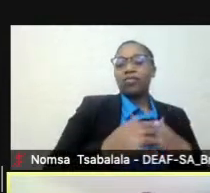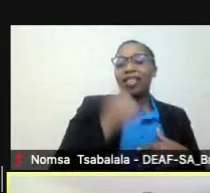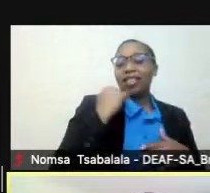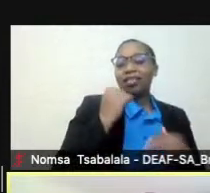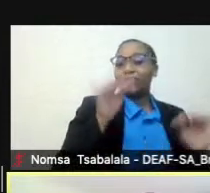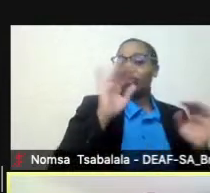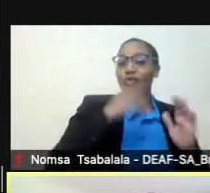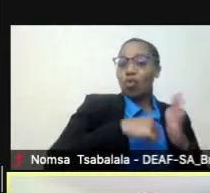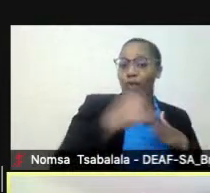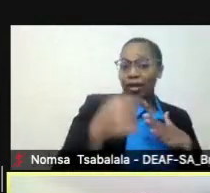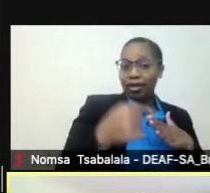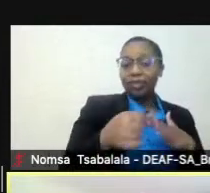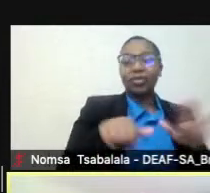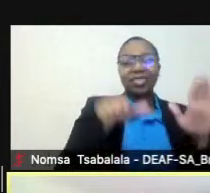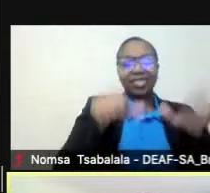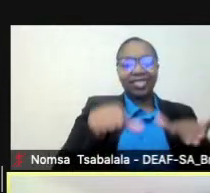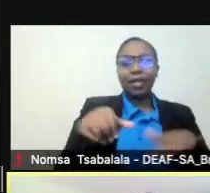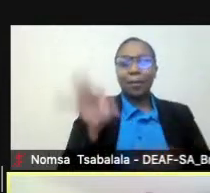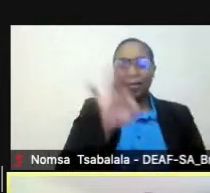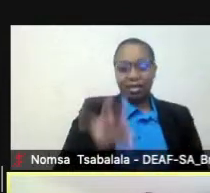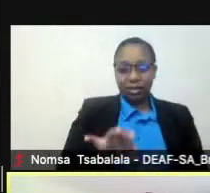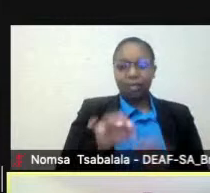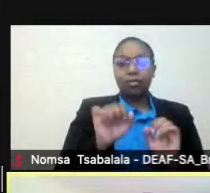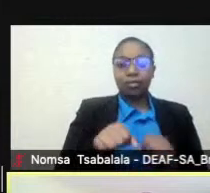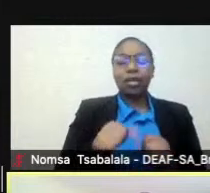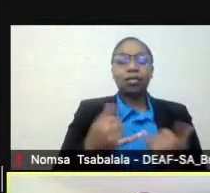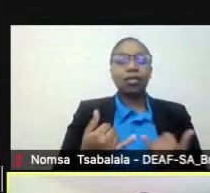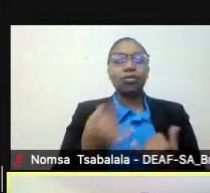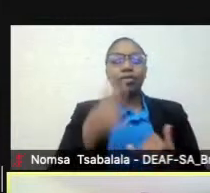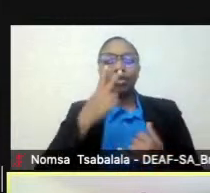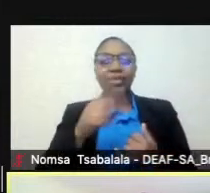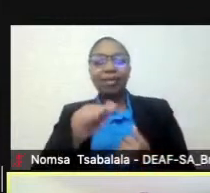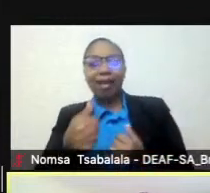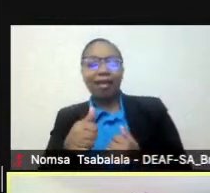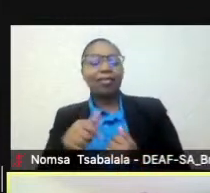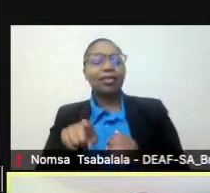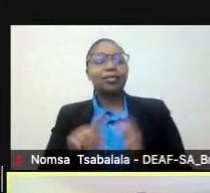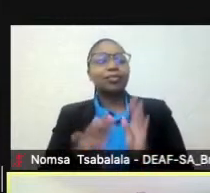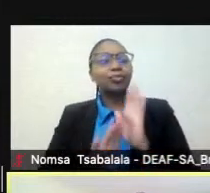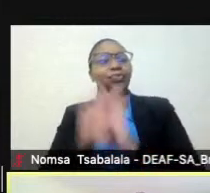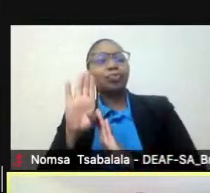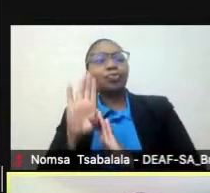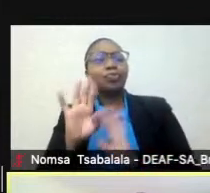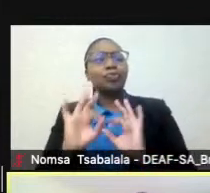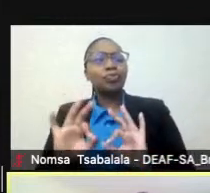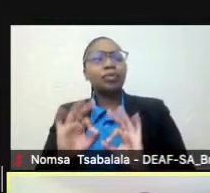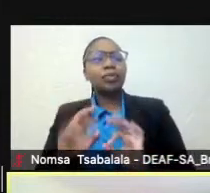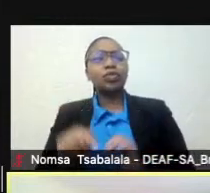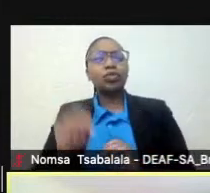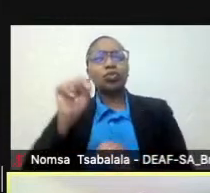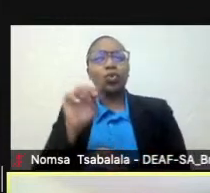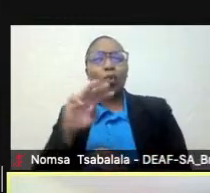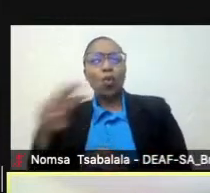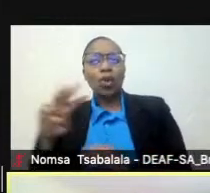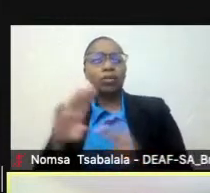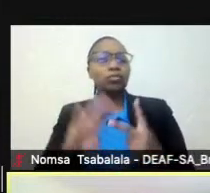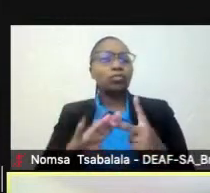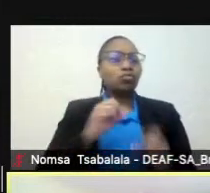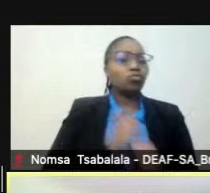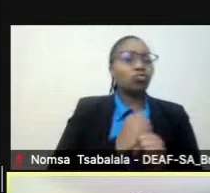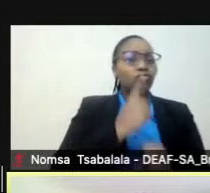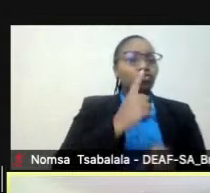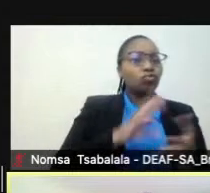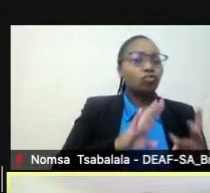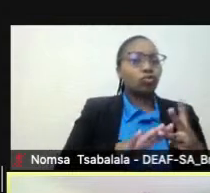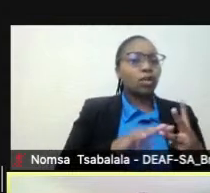But we are seeing increases in the other provinces as well, particularly Northwest, Gauteng, Mpumalanga, and Limpopo, but starting to see increases in